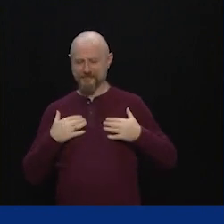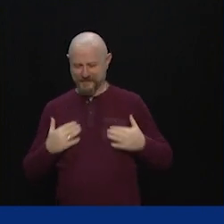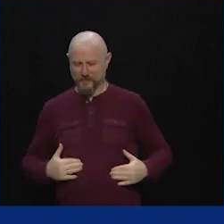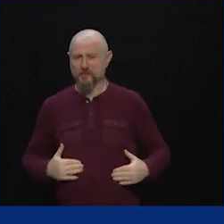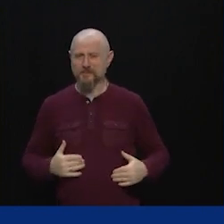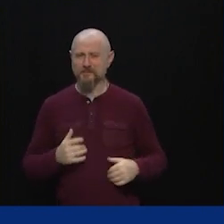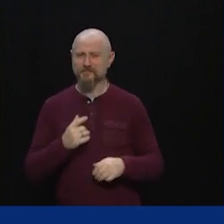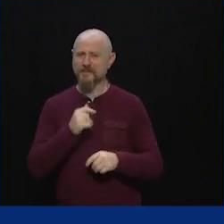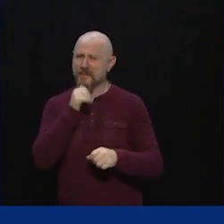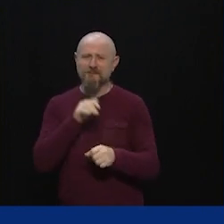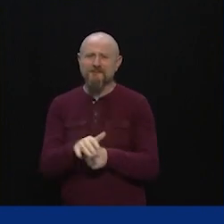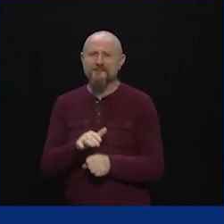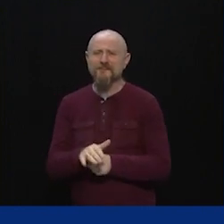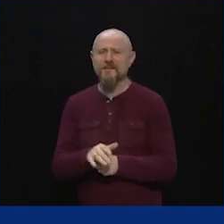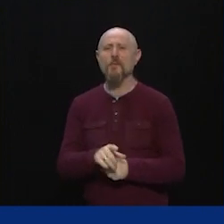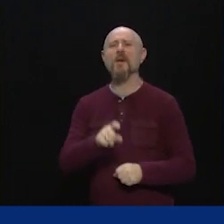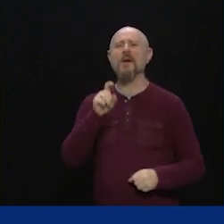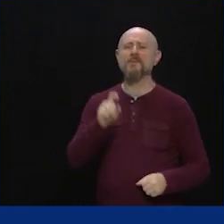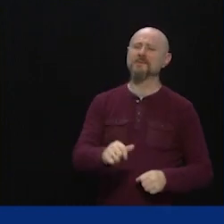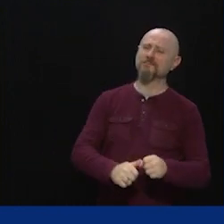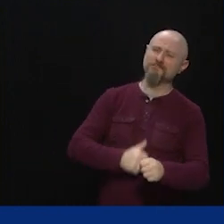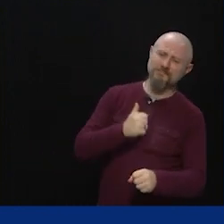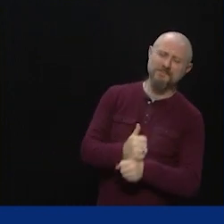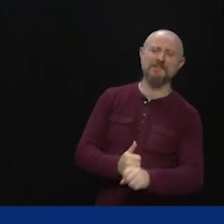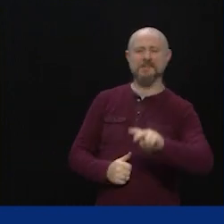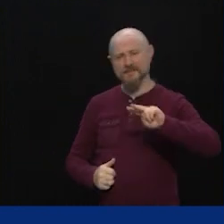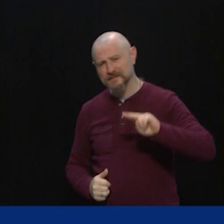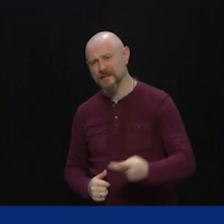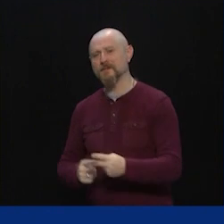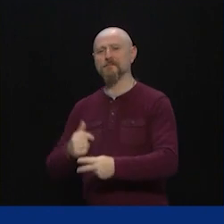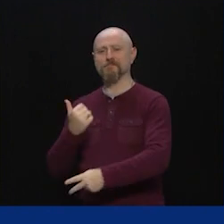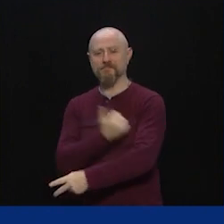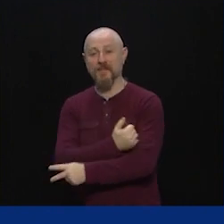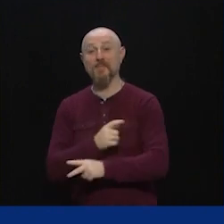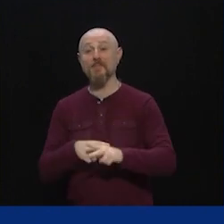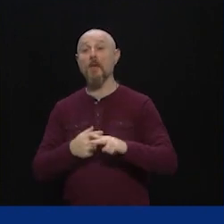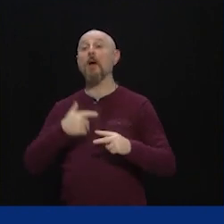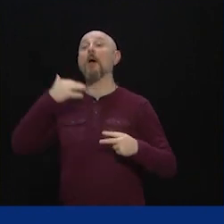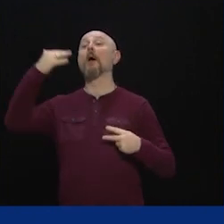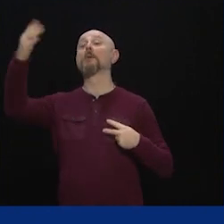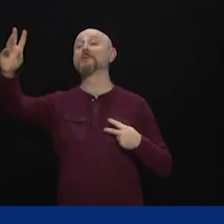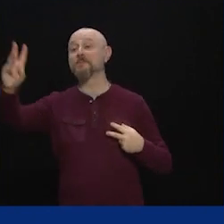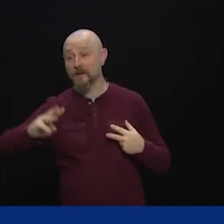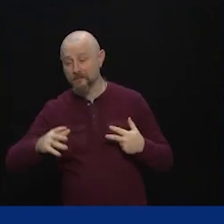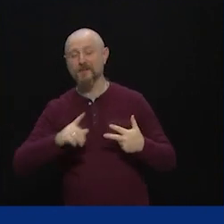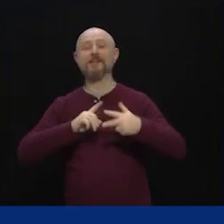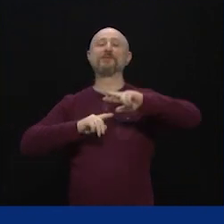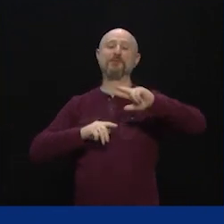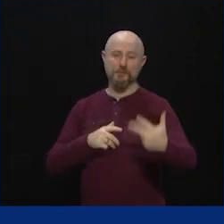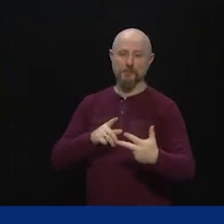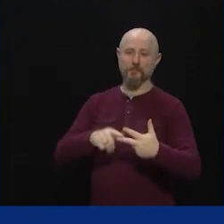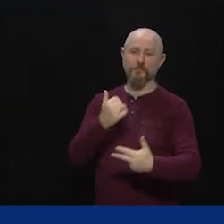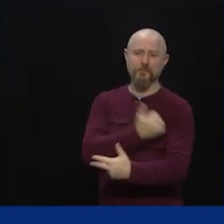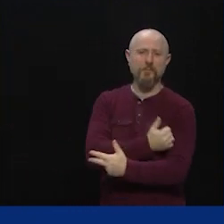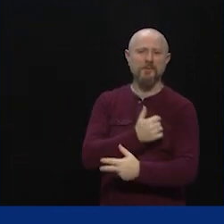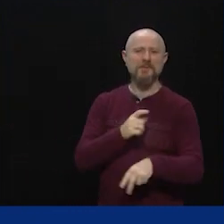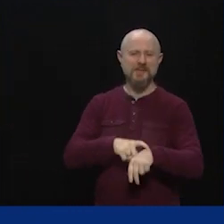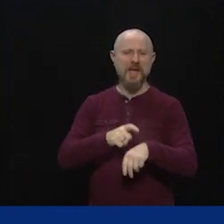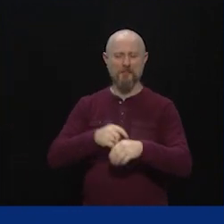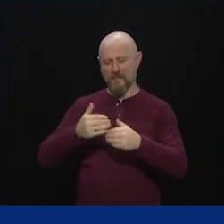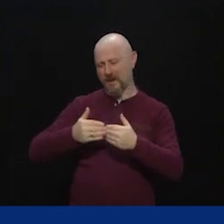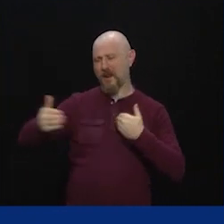the second. And so we want to make sure you do that, then be in line to get your booster, because there's a certain time limit. But the good news is we're now going to